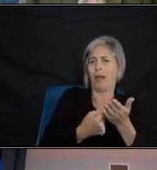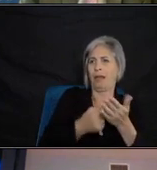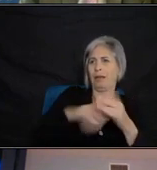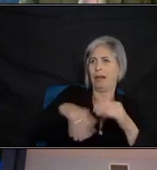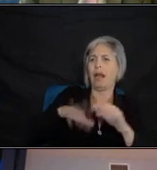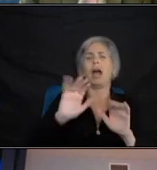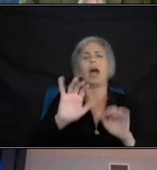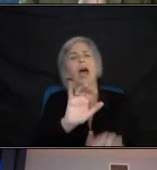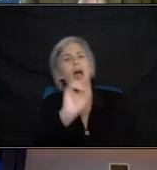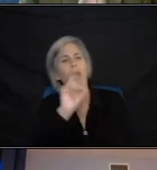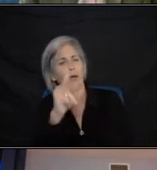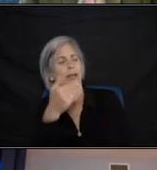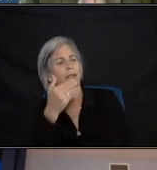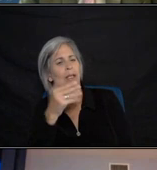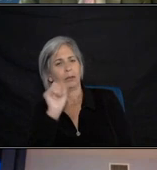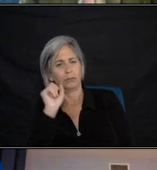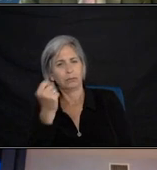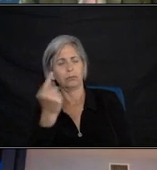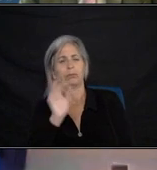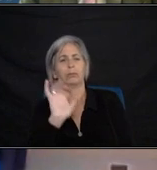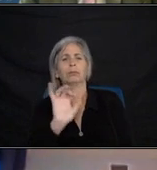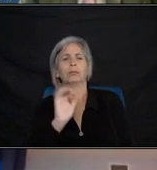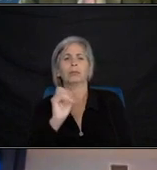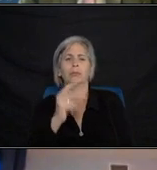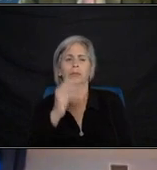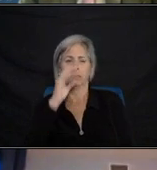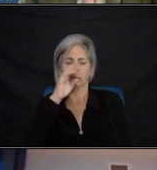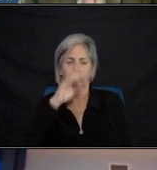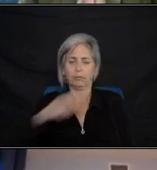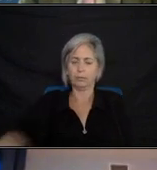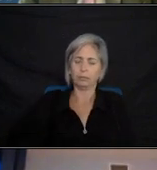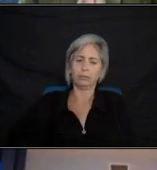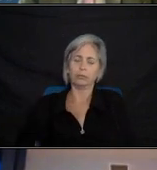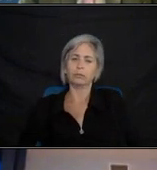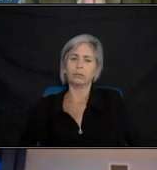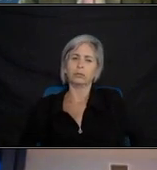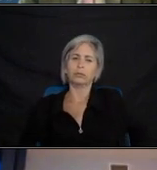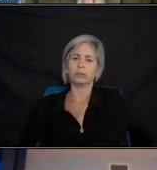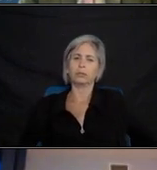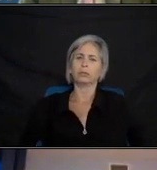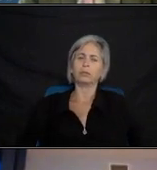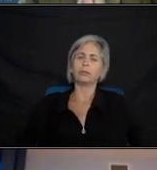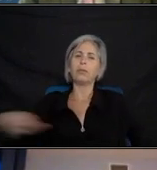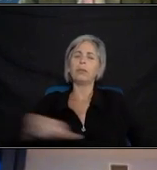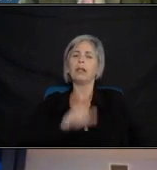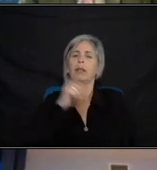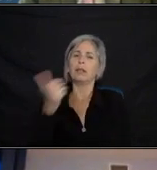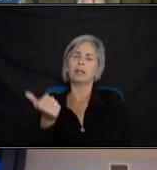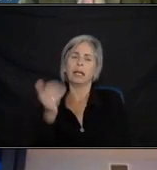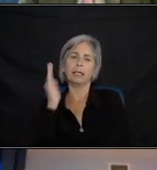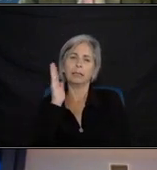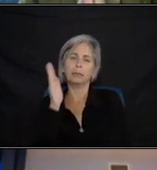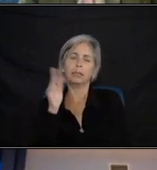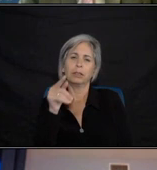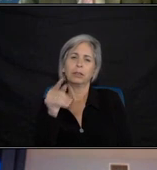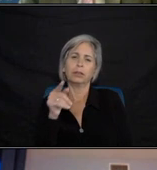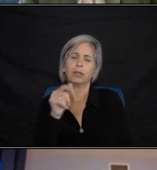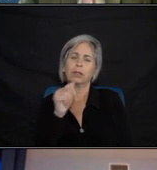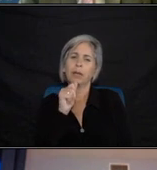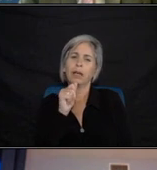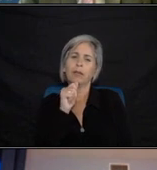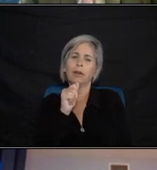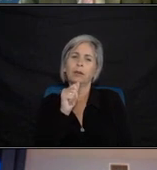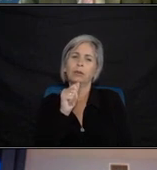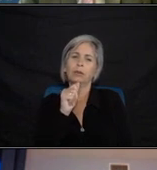Gotcha. Okay. Thank you. You're welcome. Okay, Mayor Grant, the next is, I have the microphone